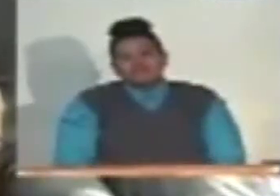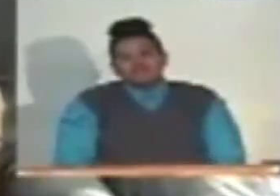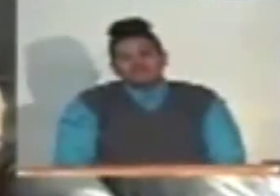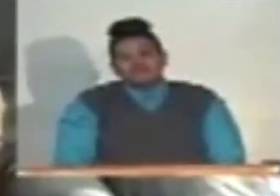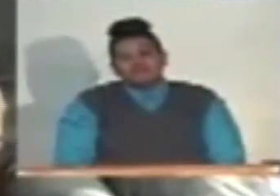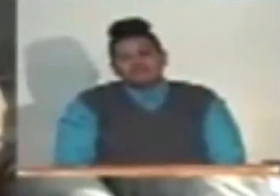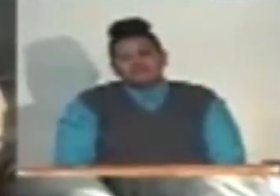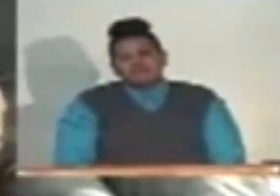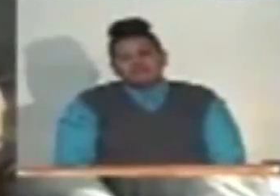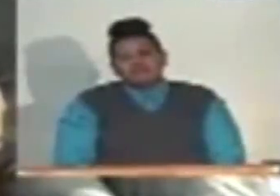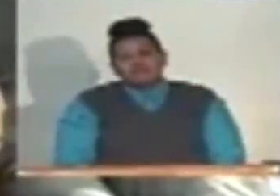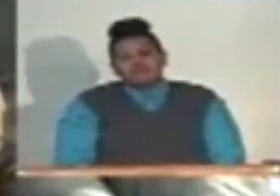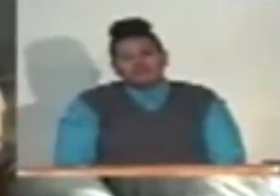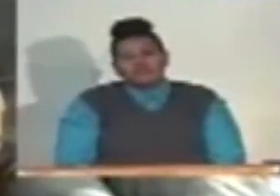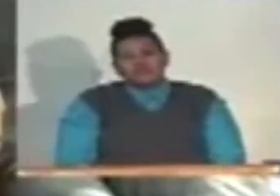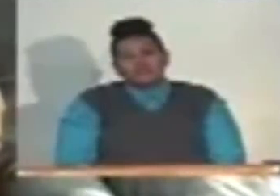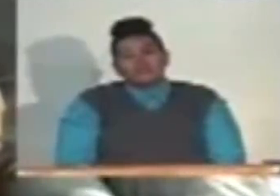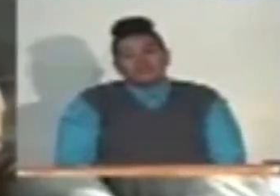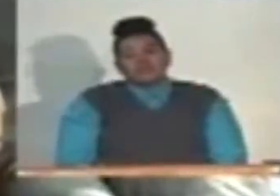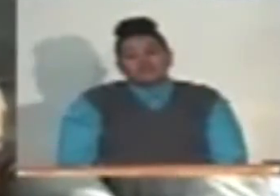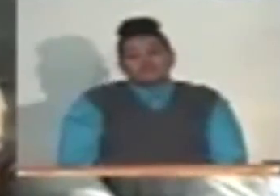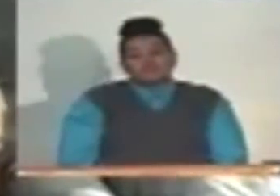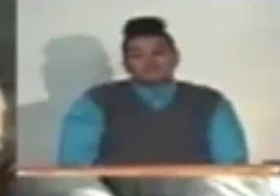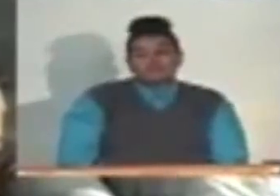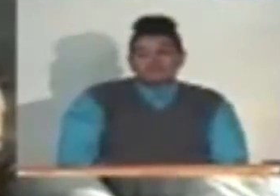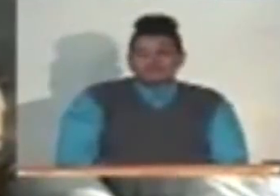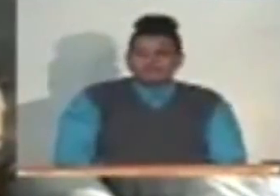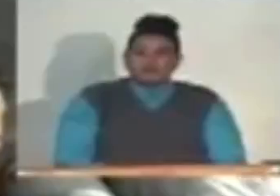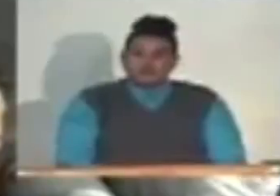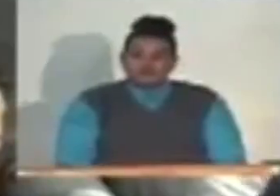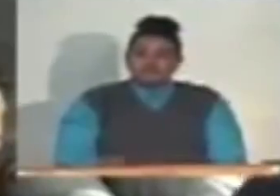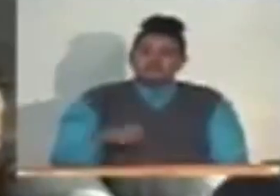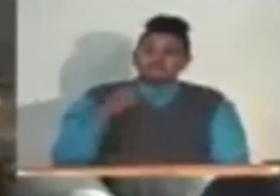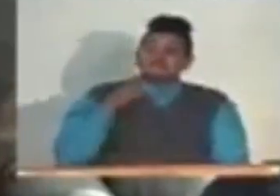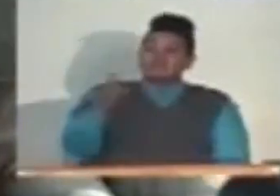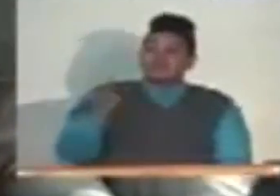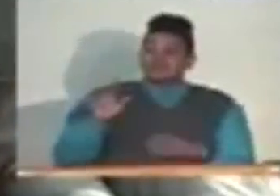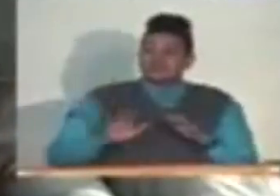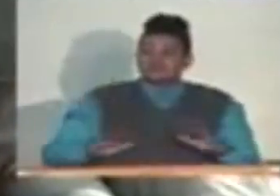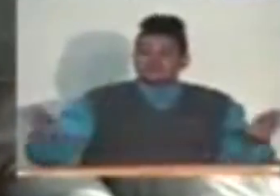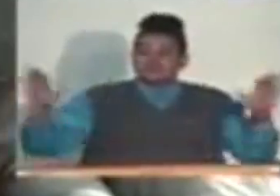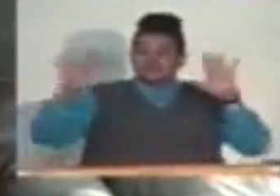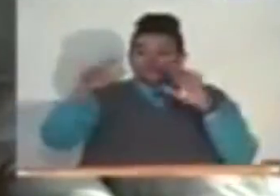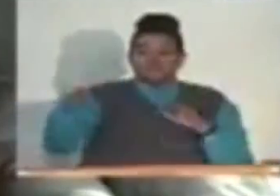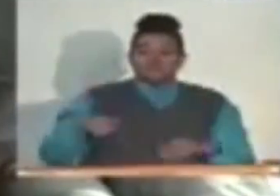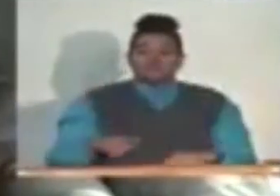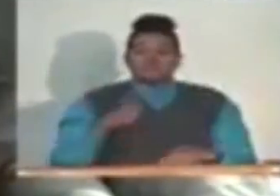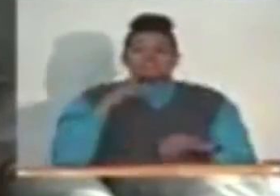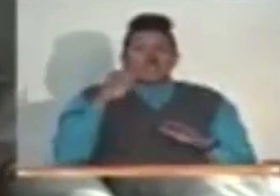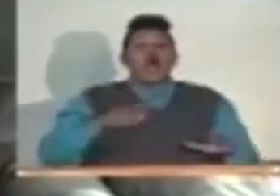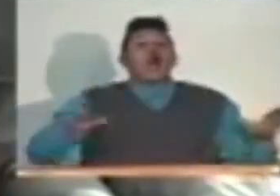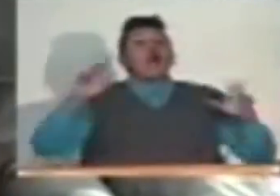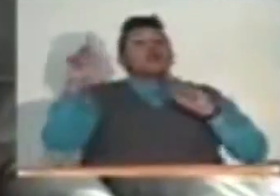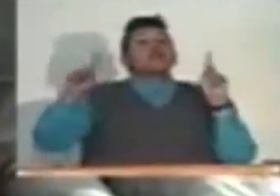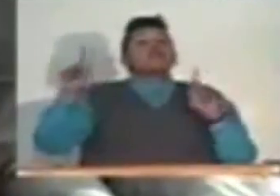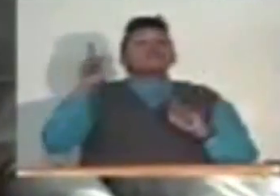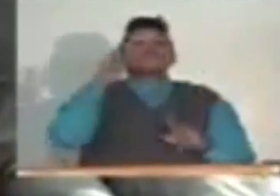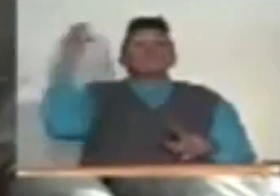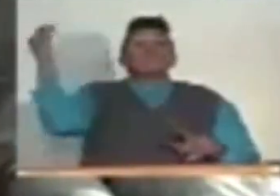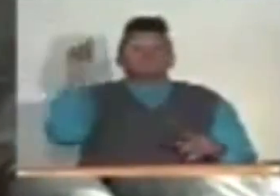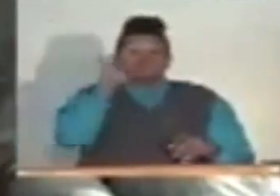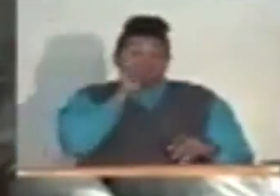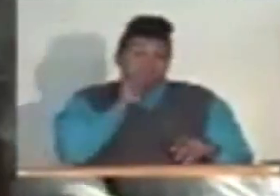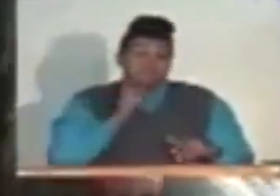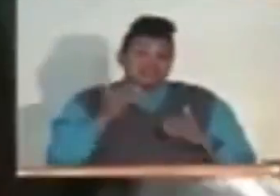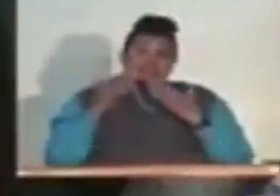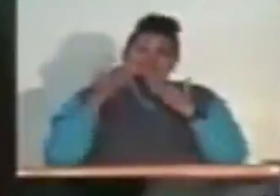I say to all of these stakeholders, I say to them, thank you. The country